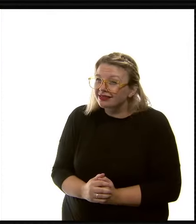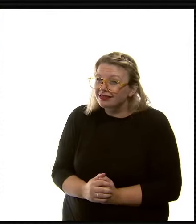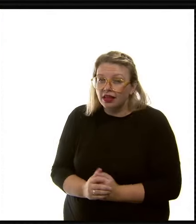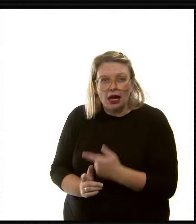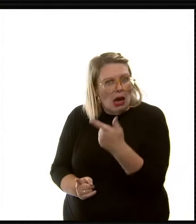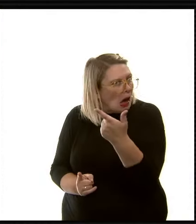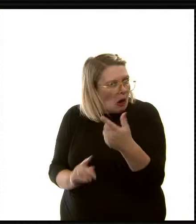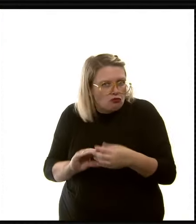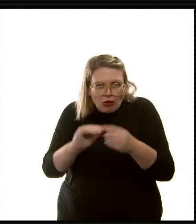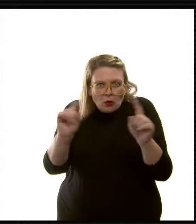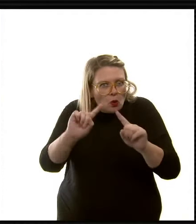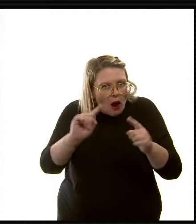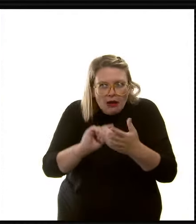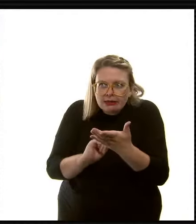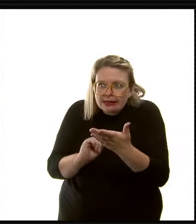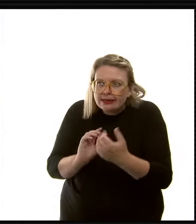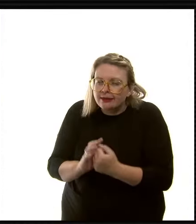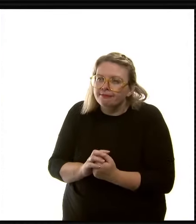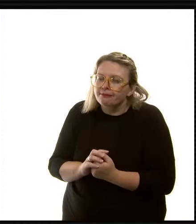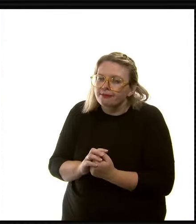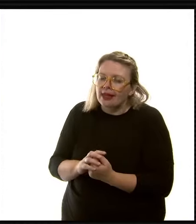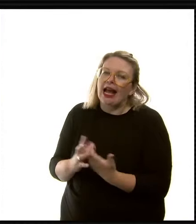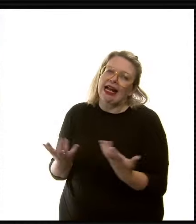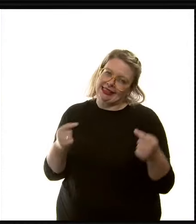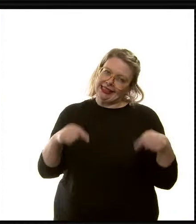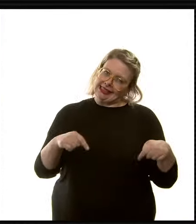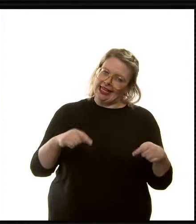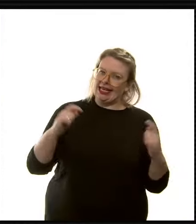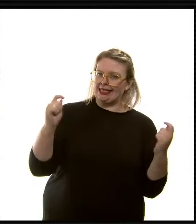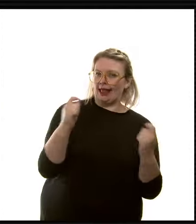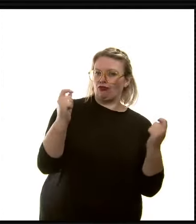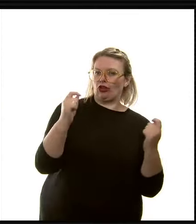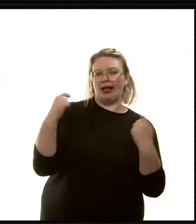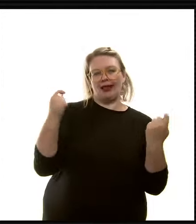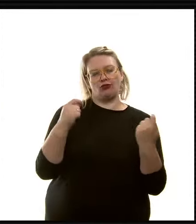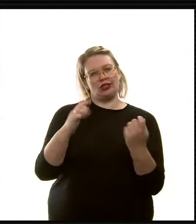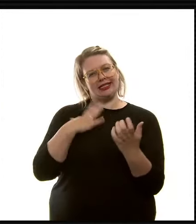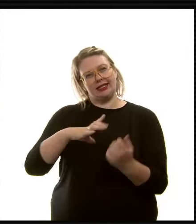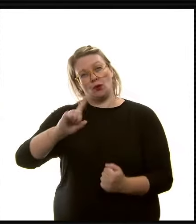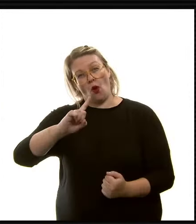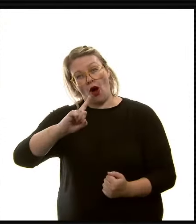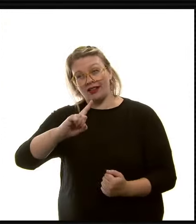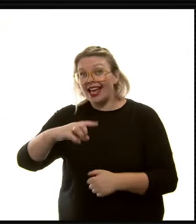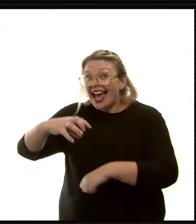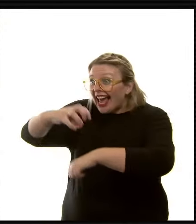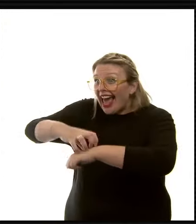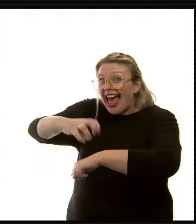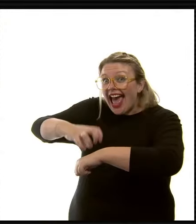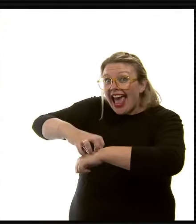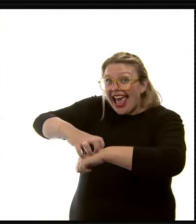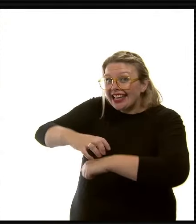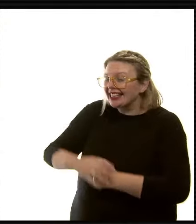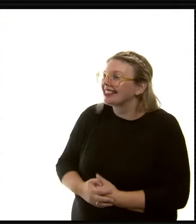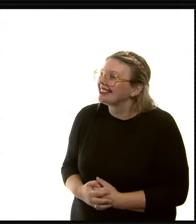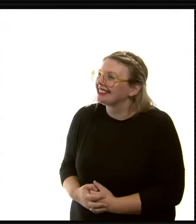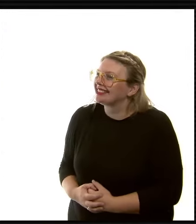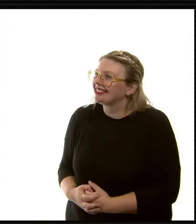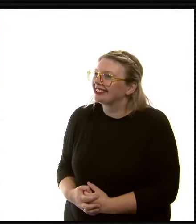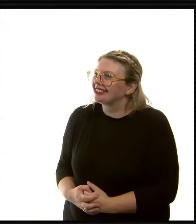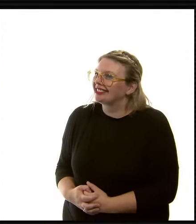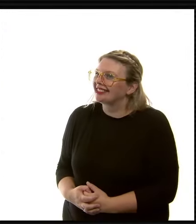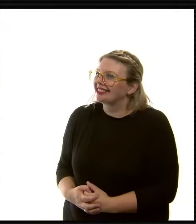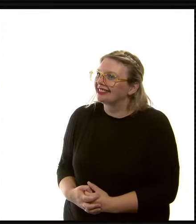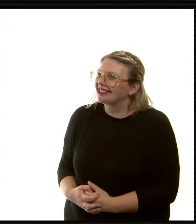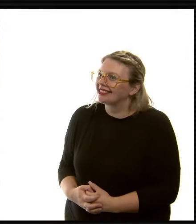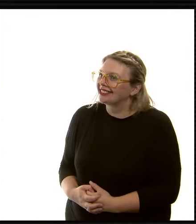to be? Well, this is a celebration, and what does every celebration need? Cake! But this